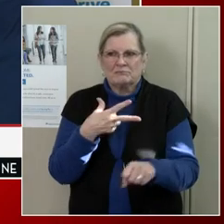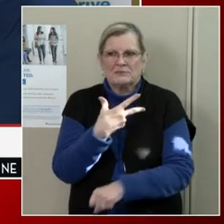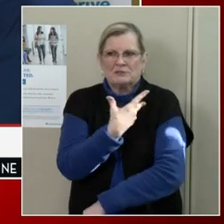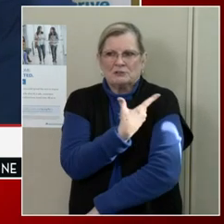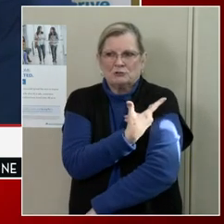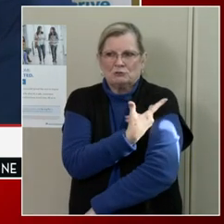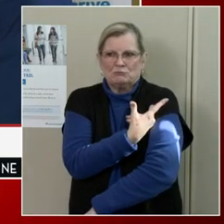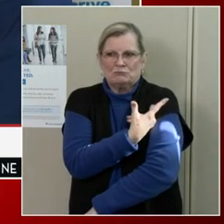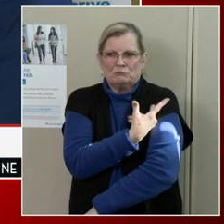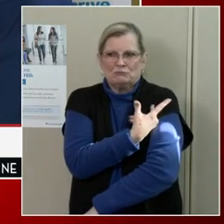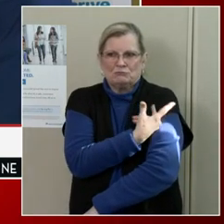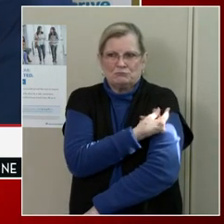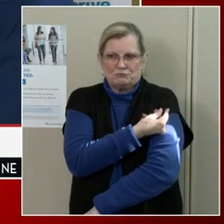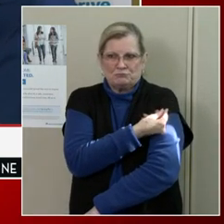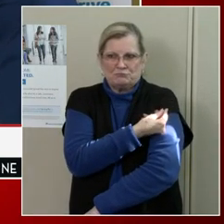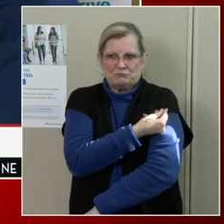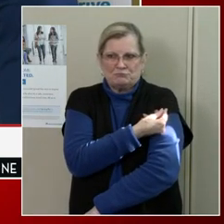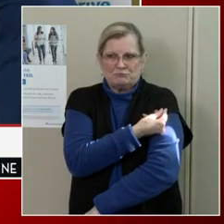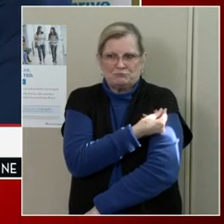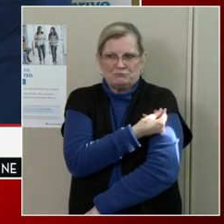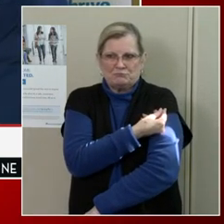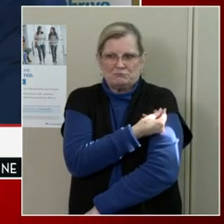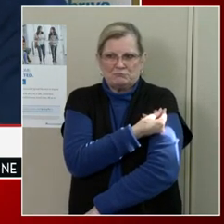okay? 1, 2,